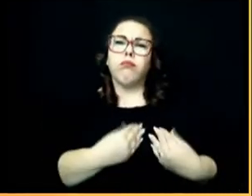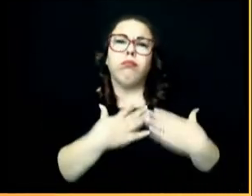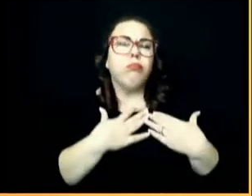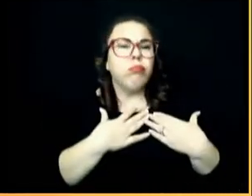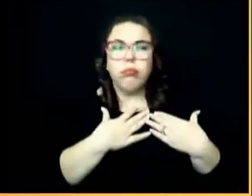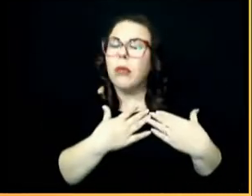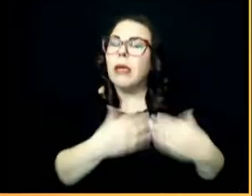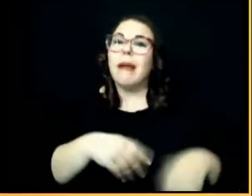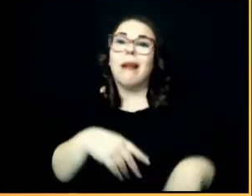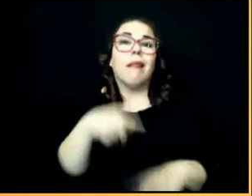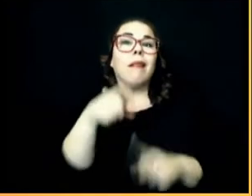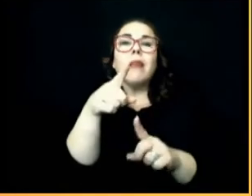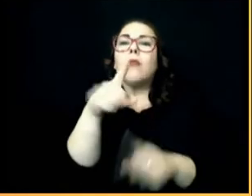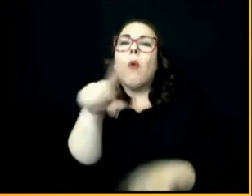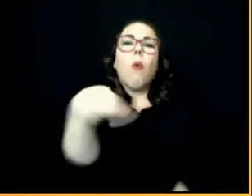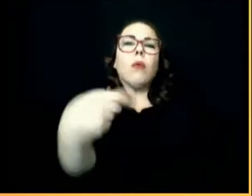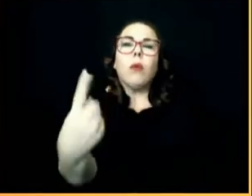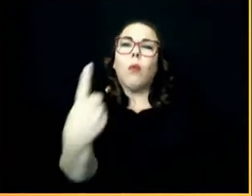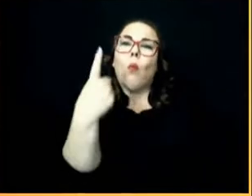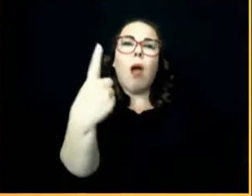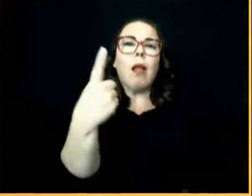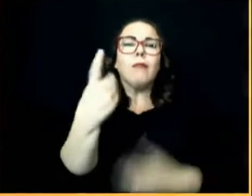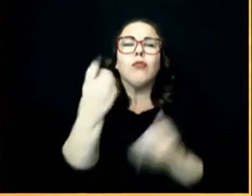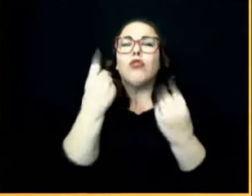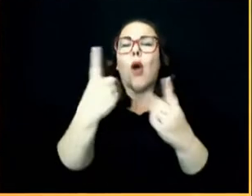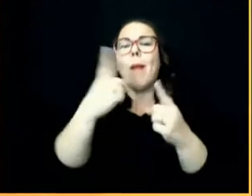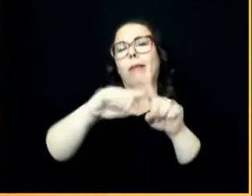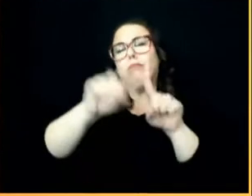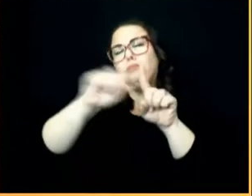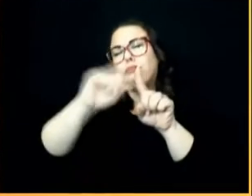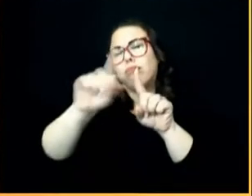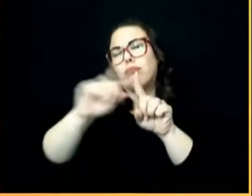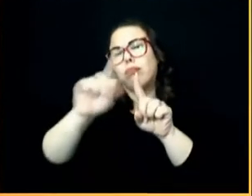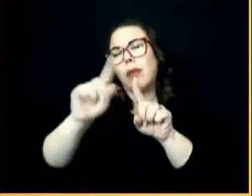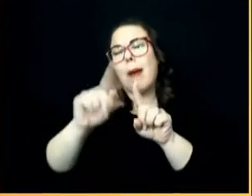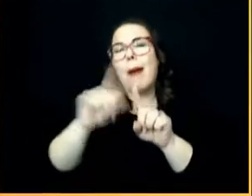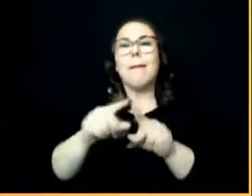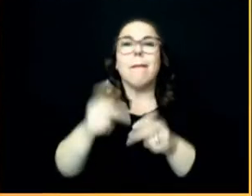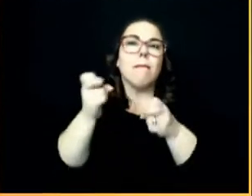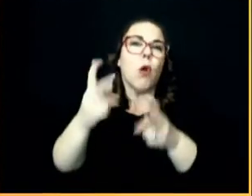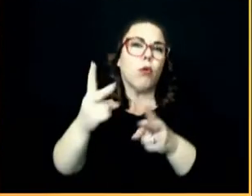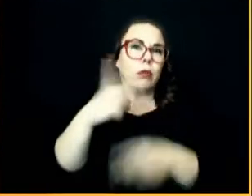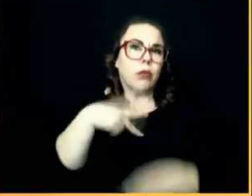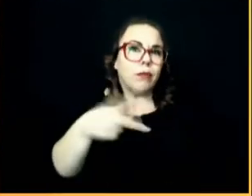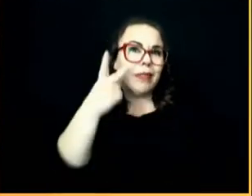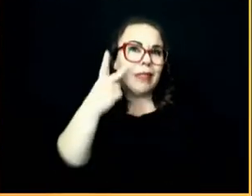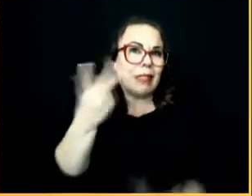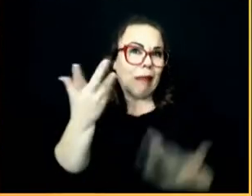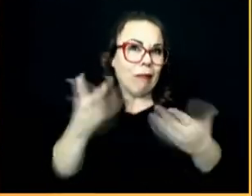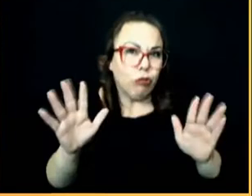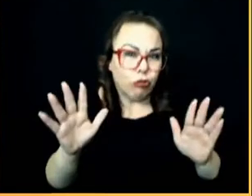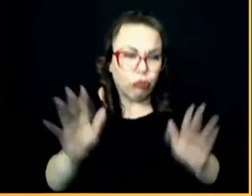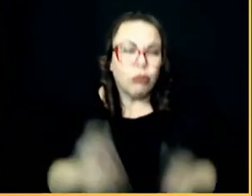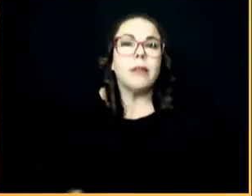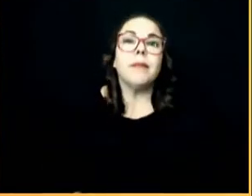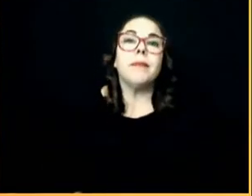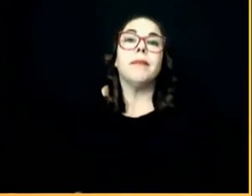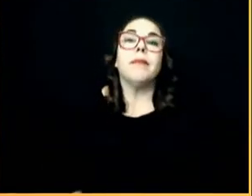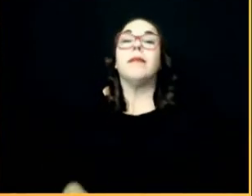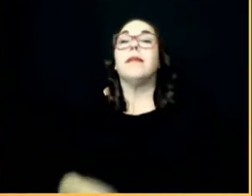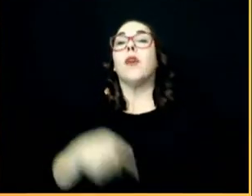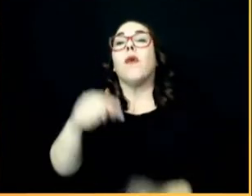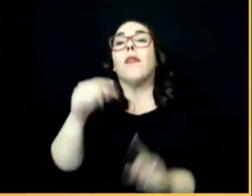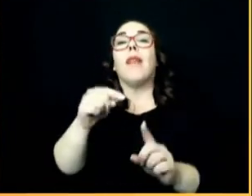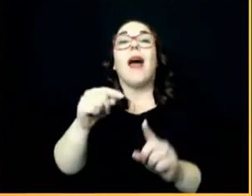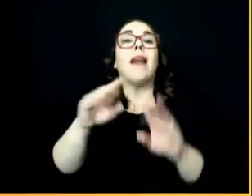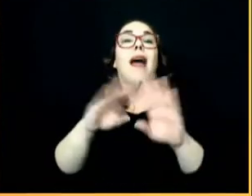of thousands. But of course, ultimately, this particular meme by House of Resilience is